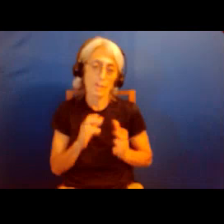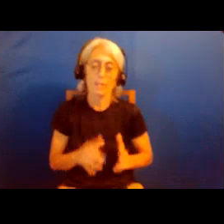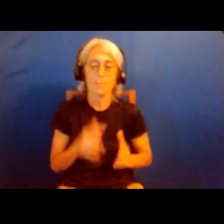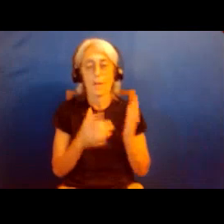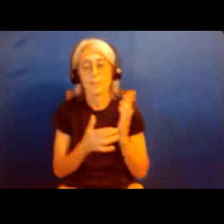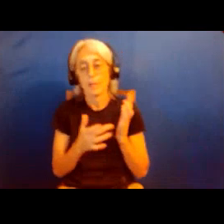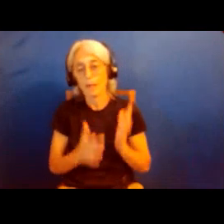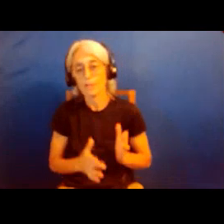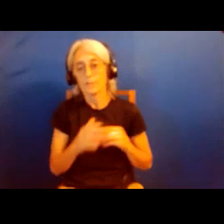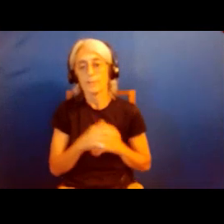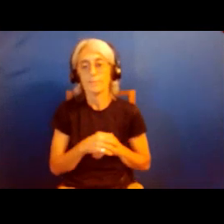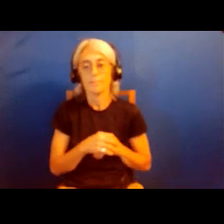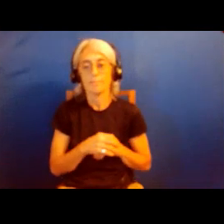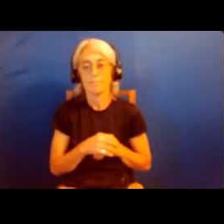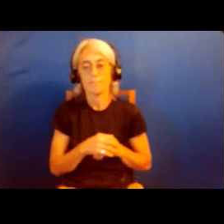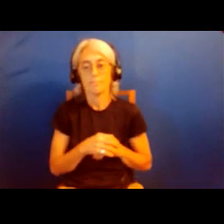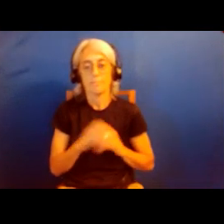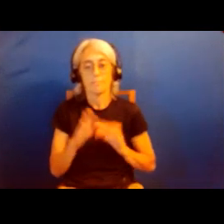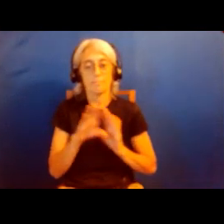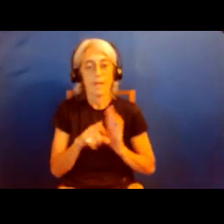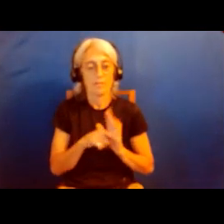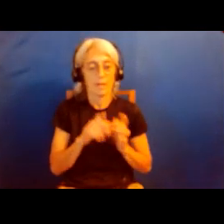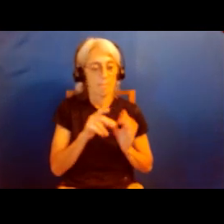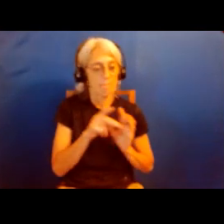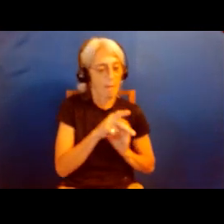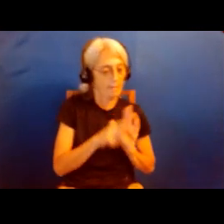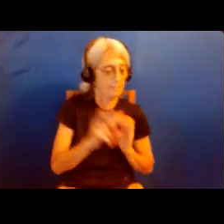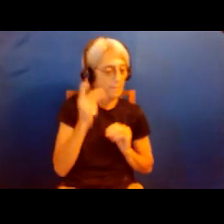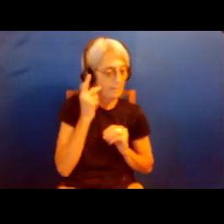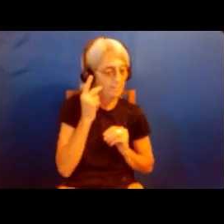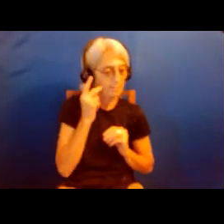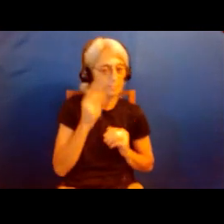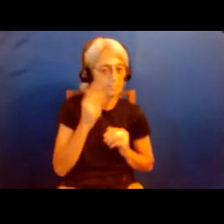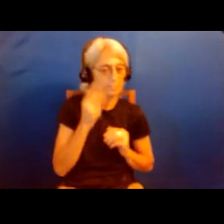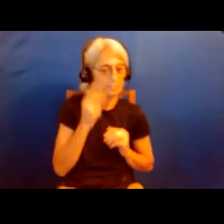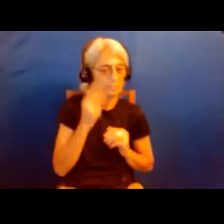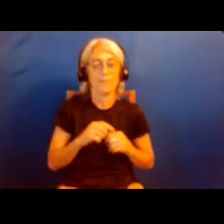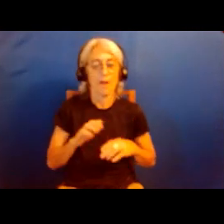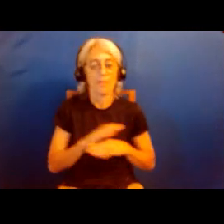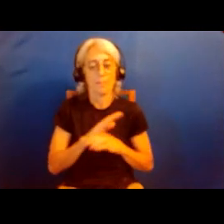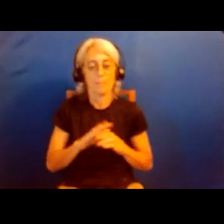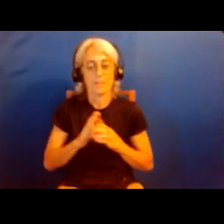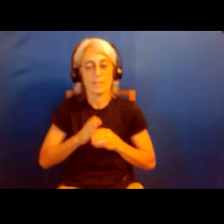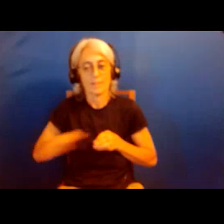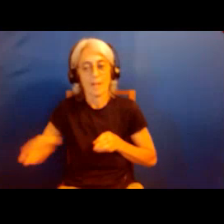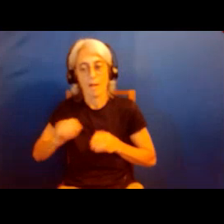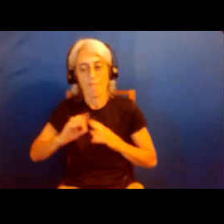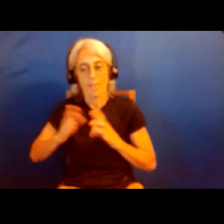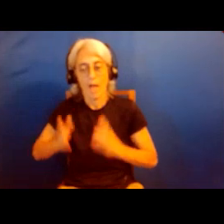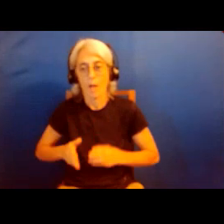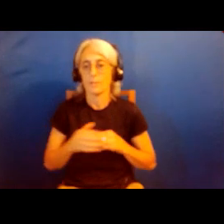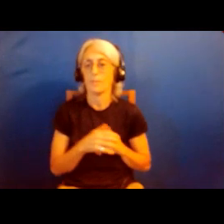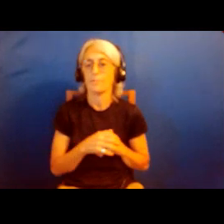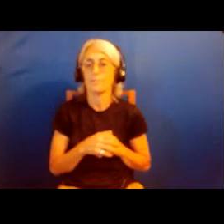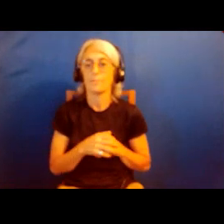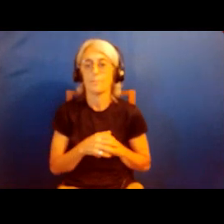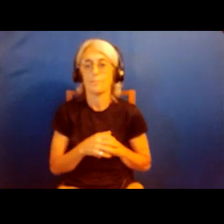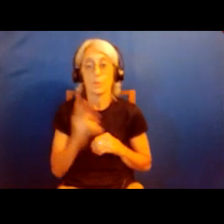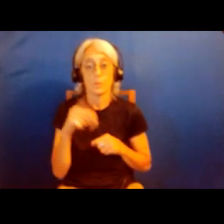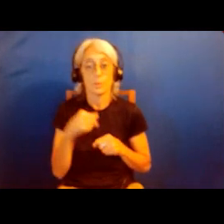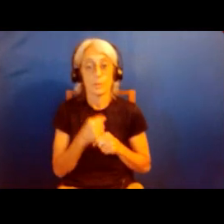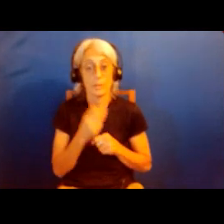technologist, I have a background in policy and politics, and I live on the business side of the house. So we've accomplished a lot in 2 short